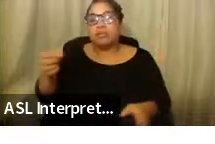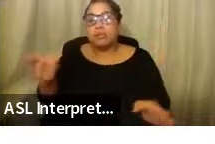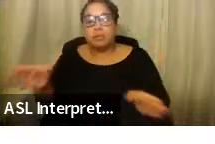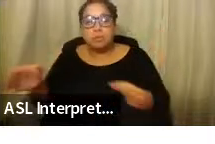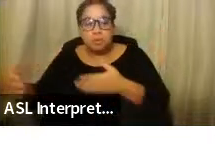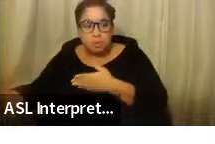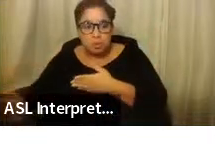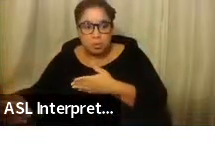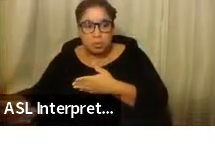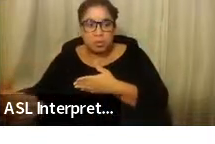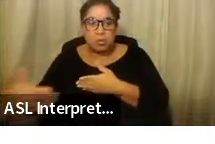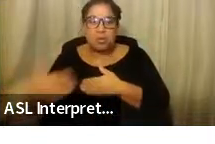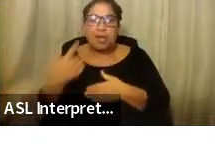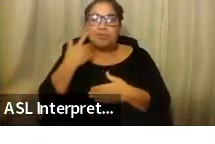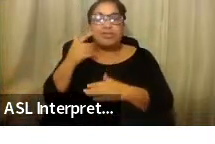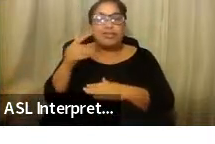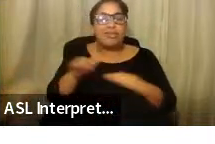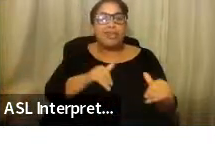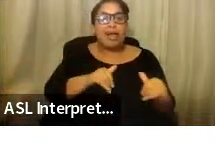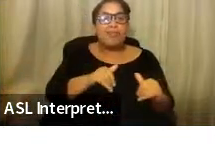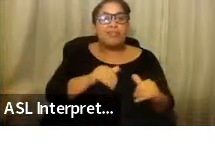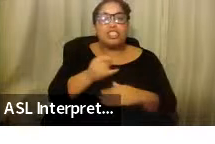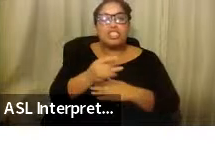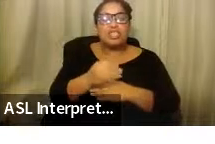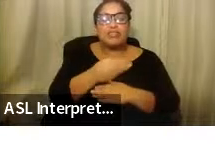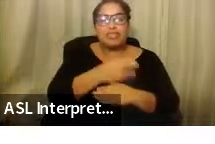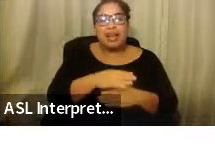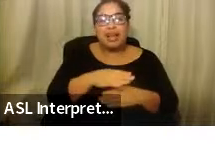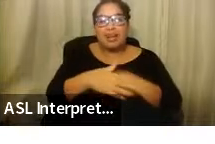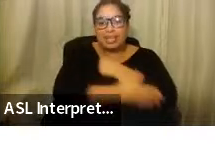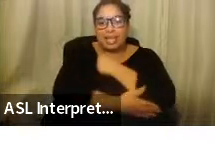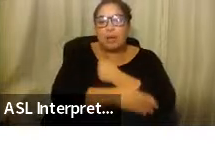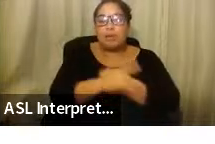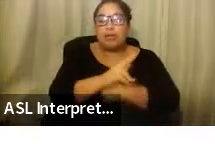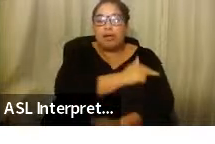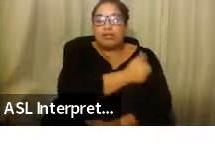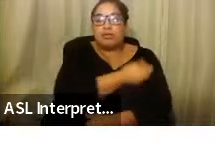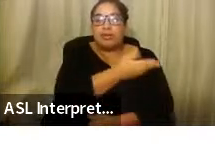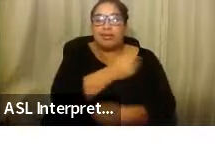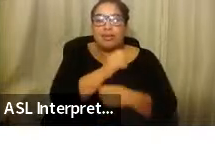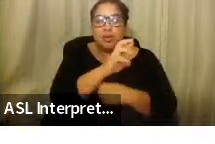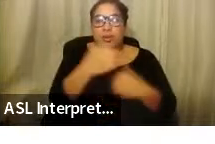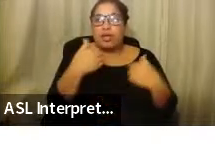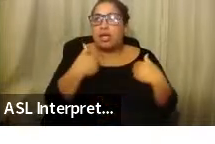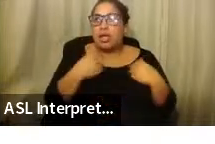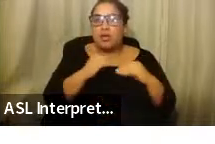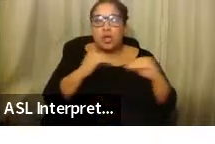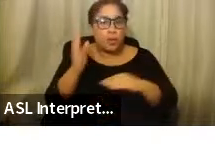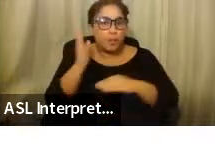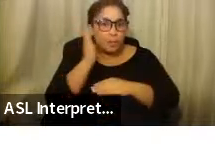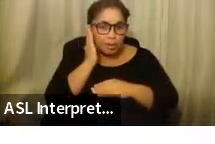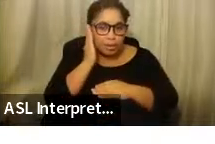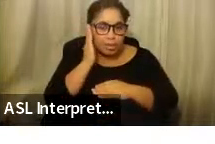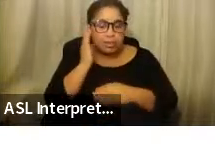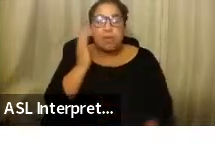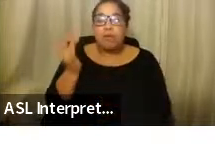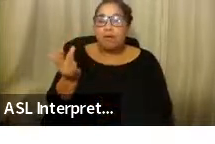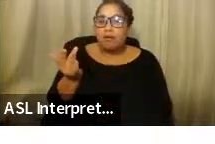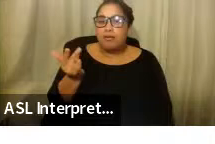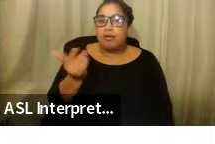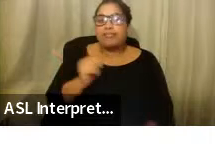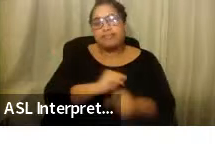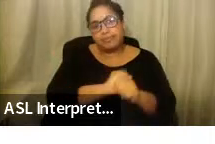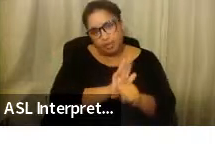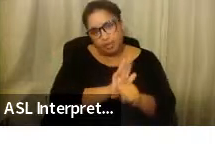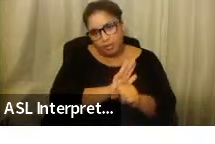left a shift at our county hospital in the ER, and we had no beds because of